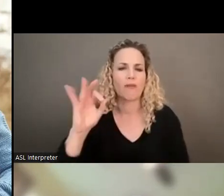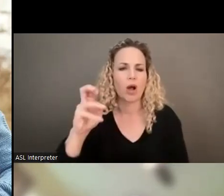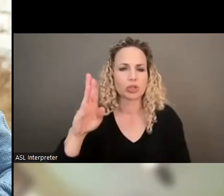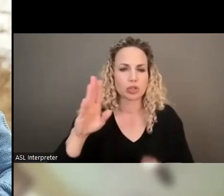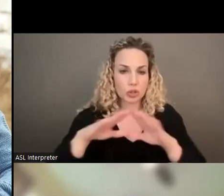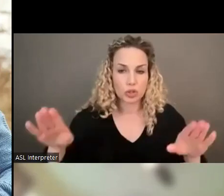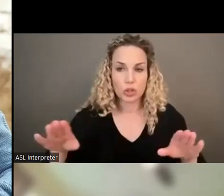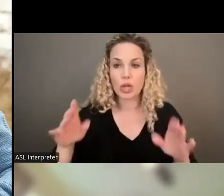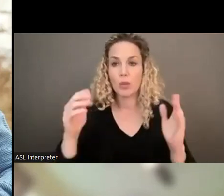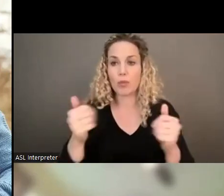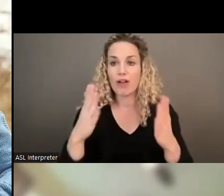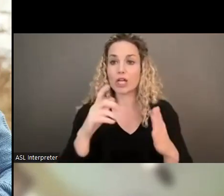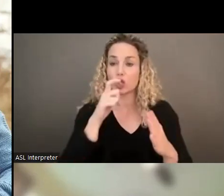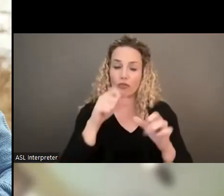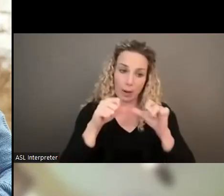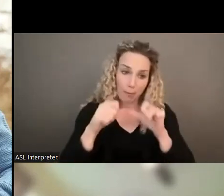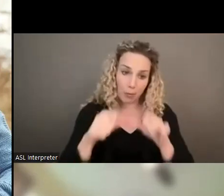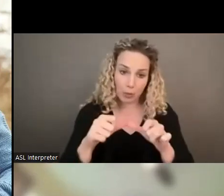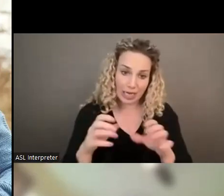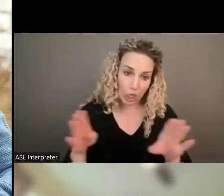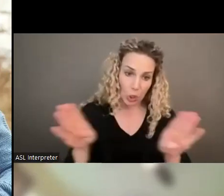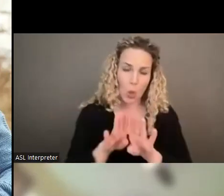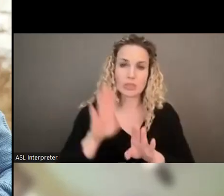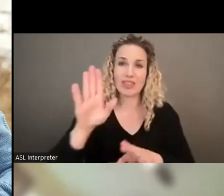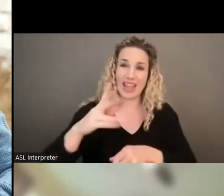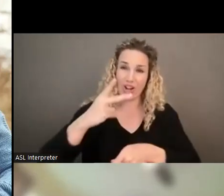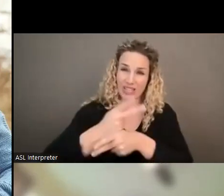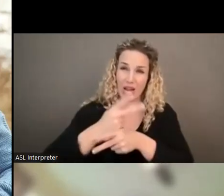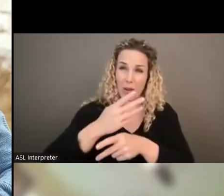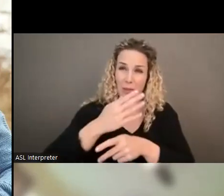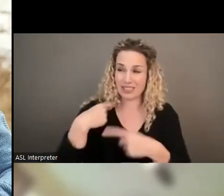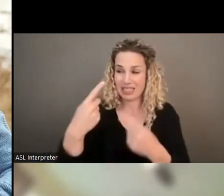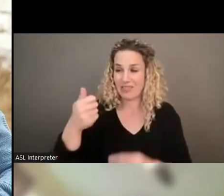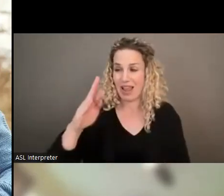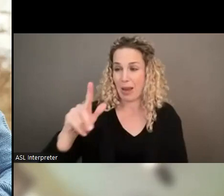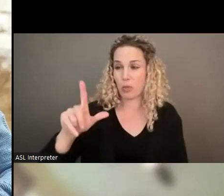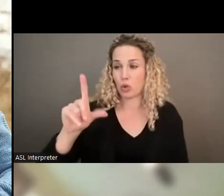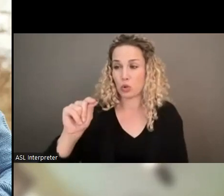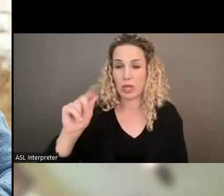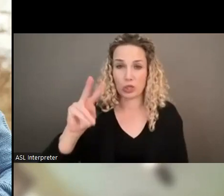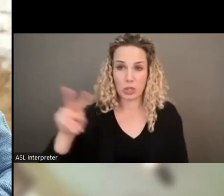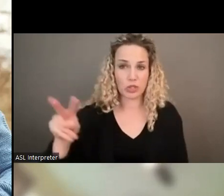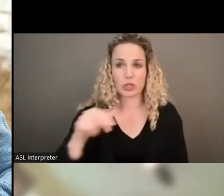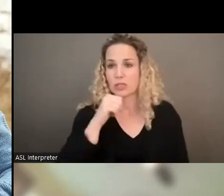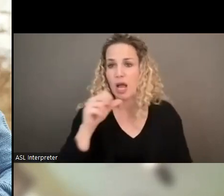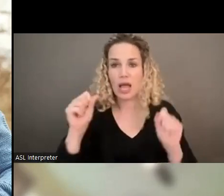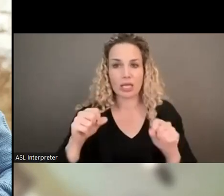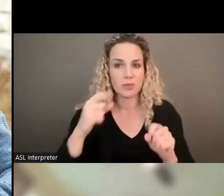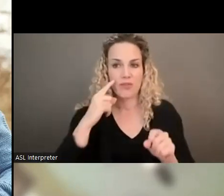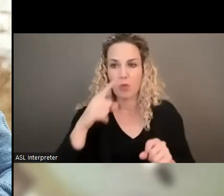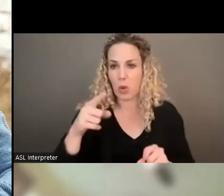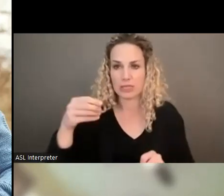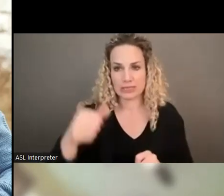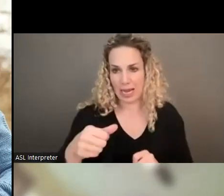Providers who have permanently closed their child care since April of 2022 are not eligible for these